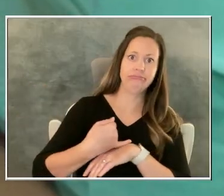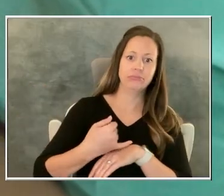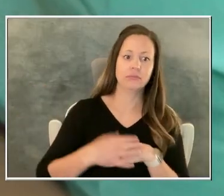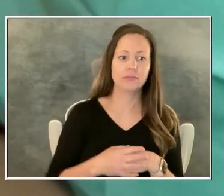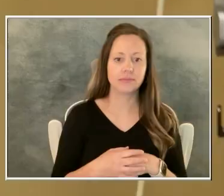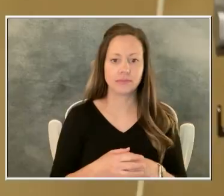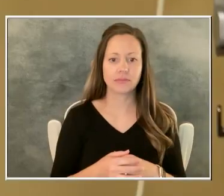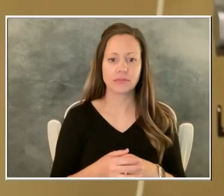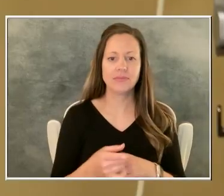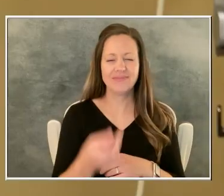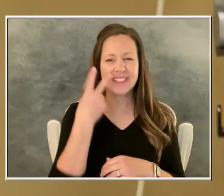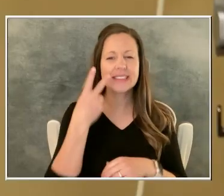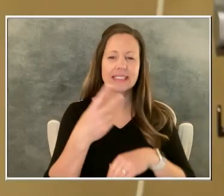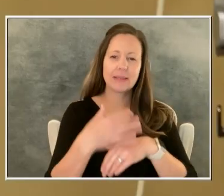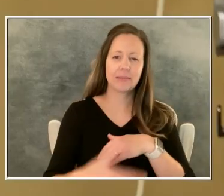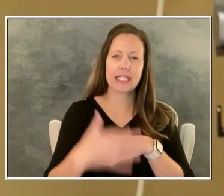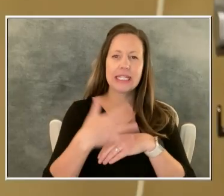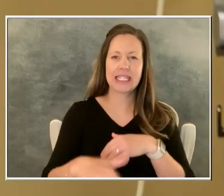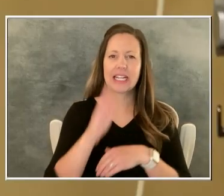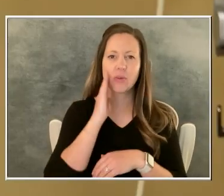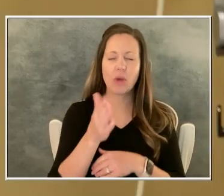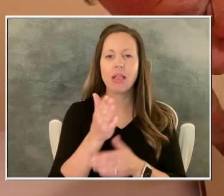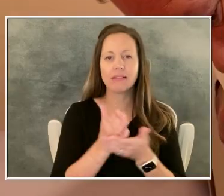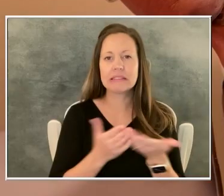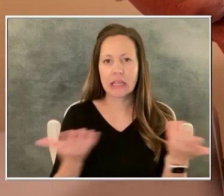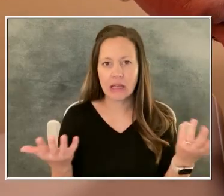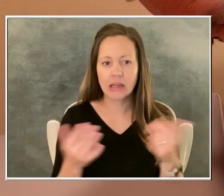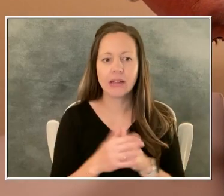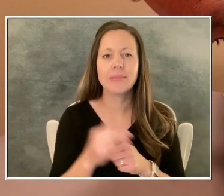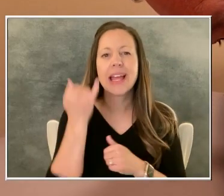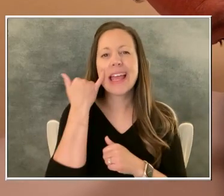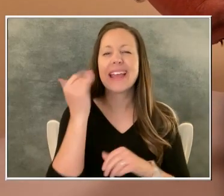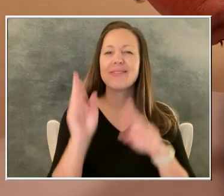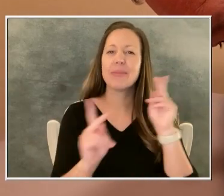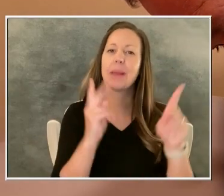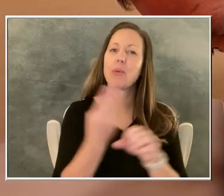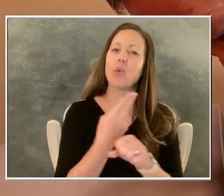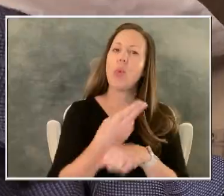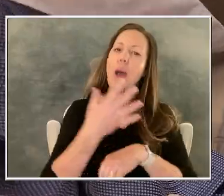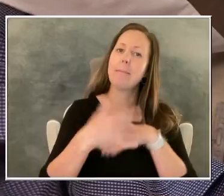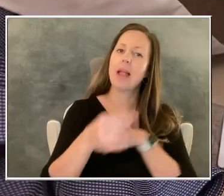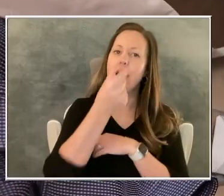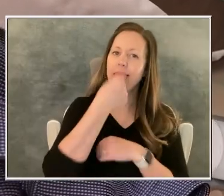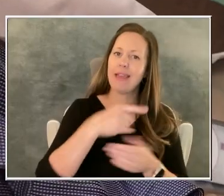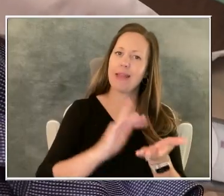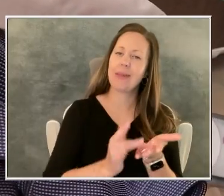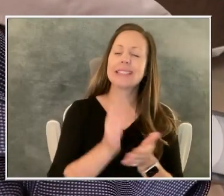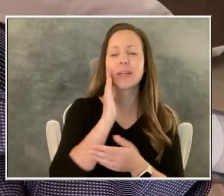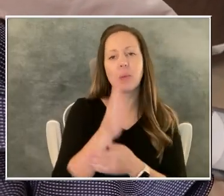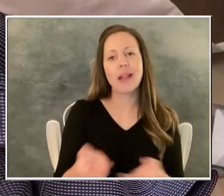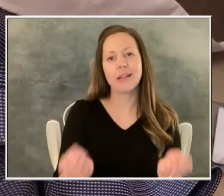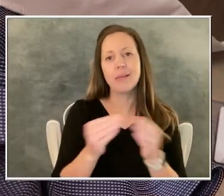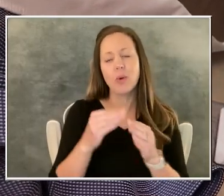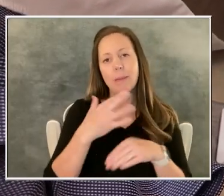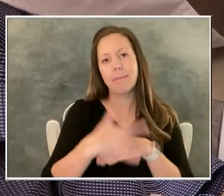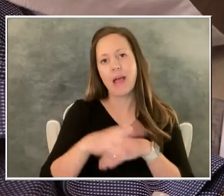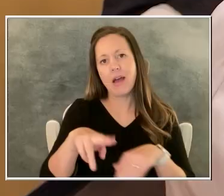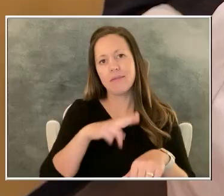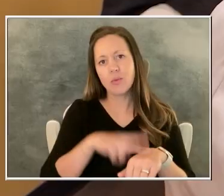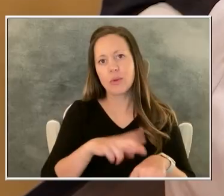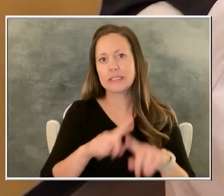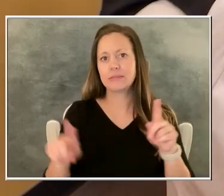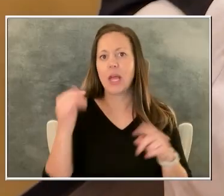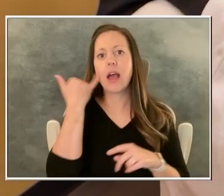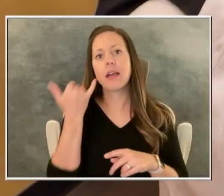little bleeding. Some people, especially if they're on like a baby aspirin every day, they'll bleed more. And I look at it as it's okay. It's